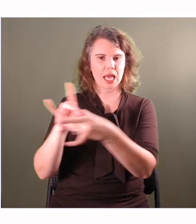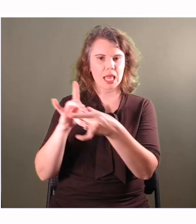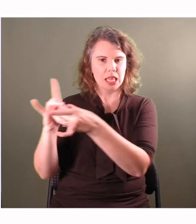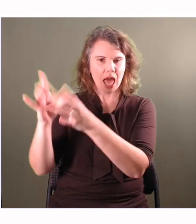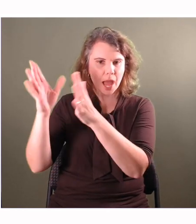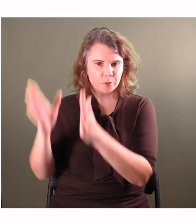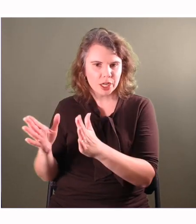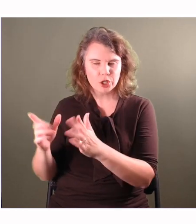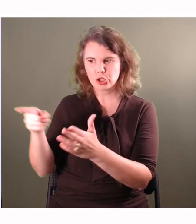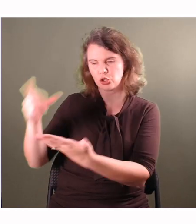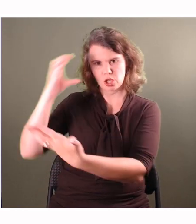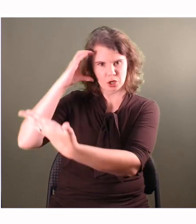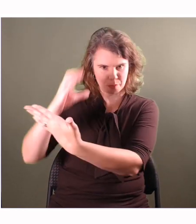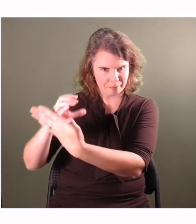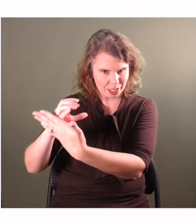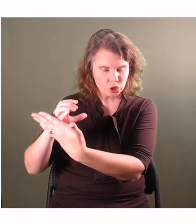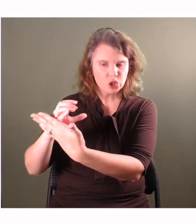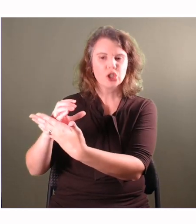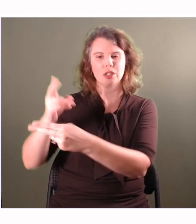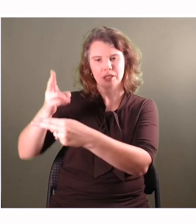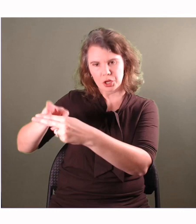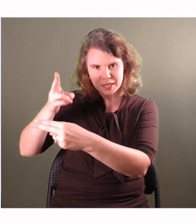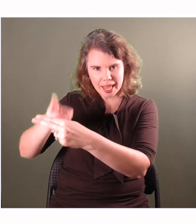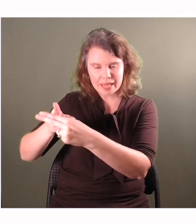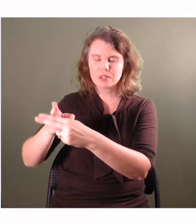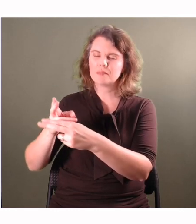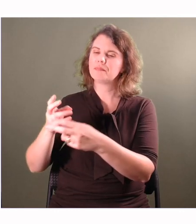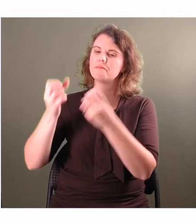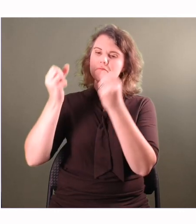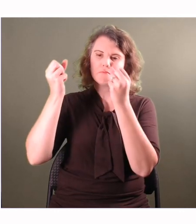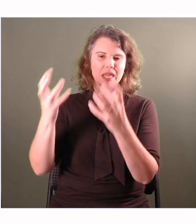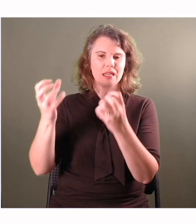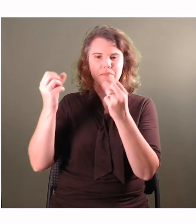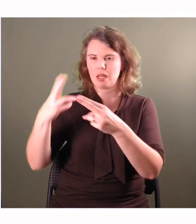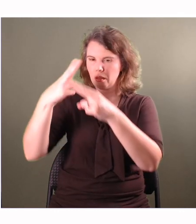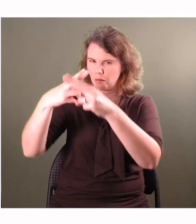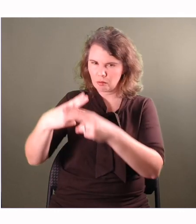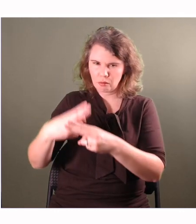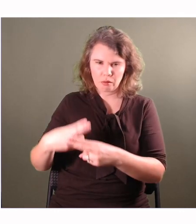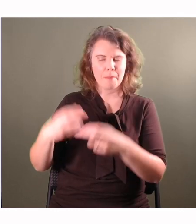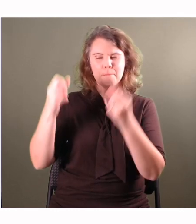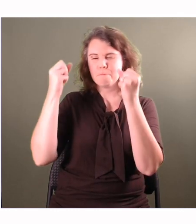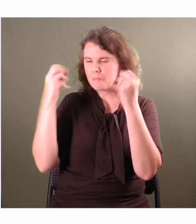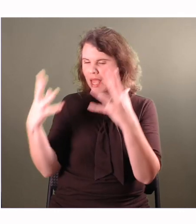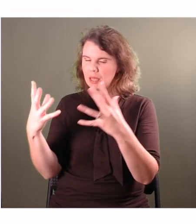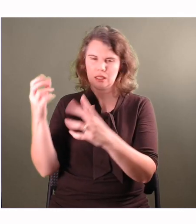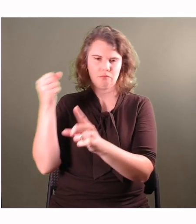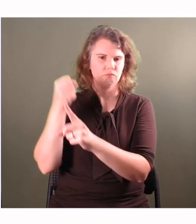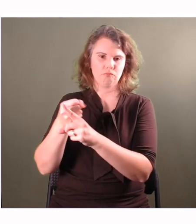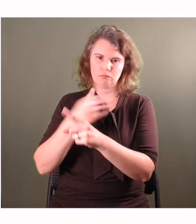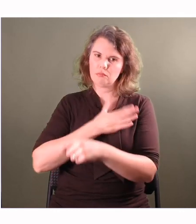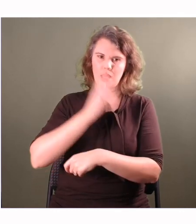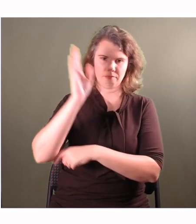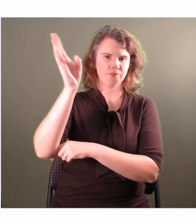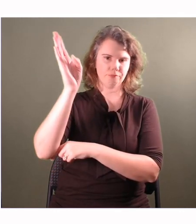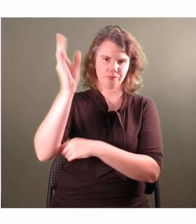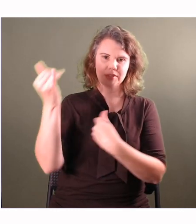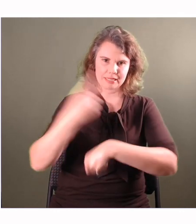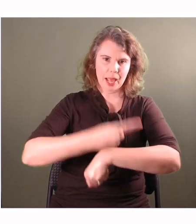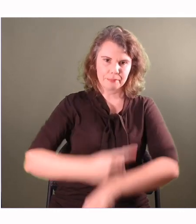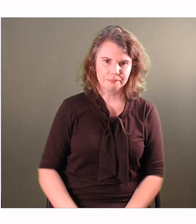my main collaborators, and they're here pictured for you, and then lots and lots of other people who have helped in many, many